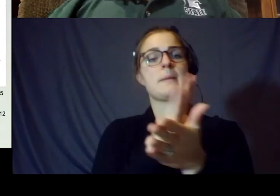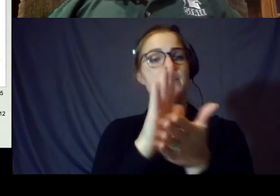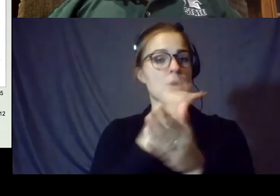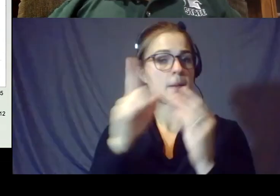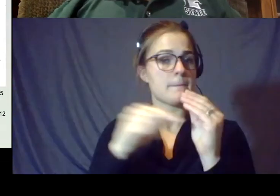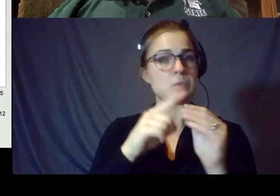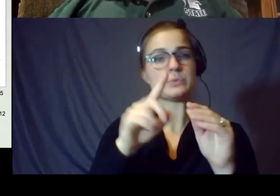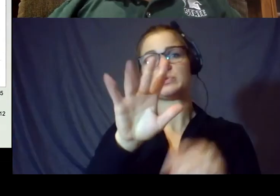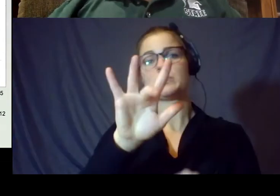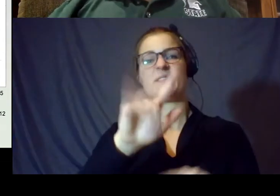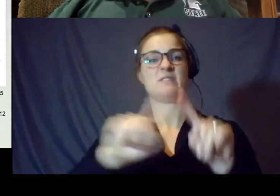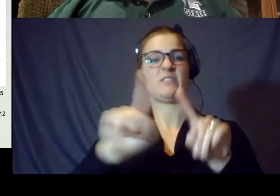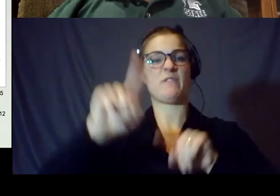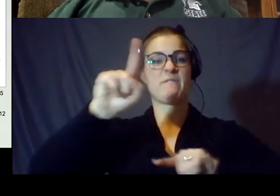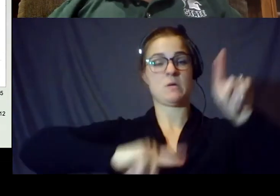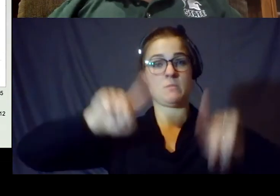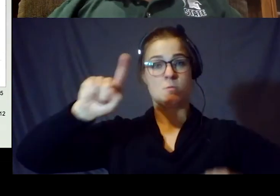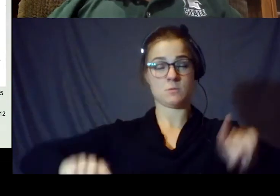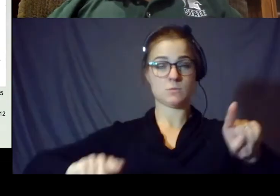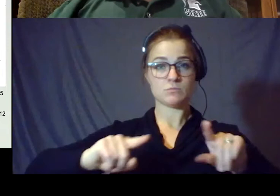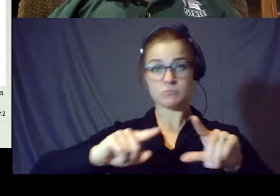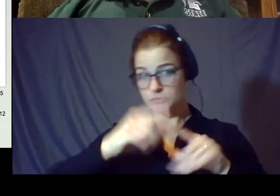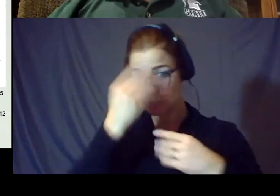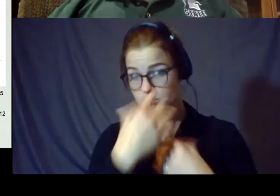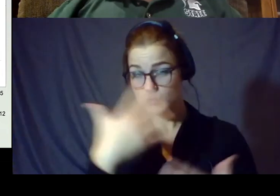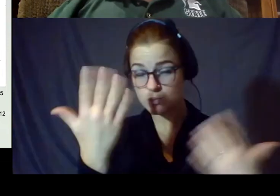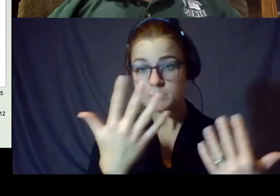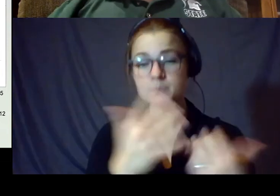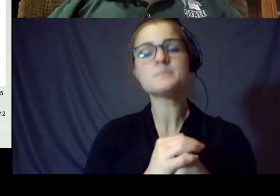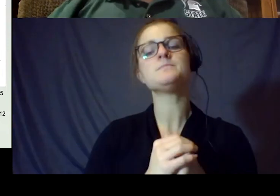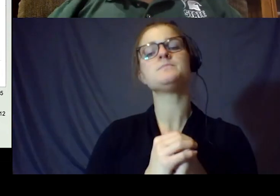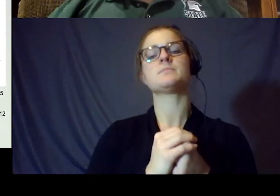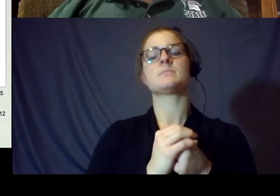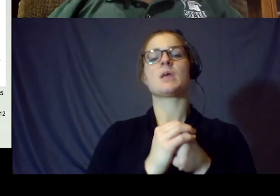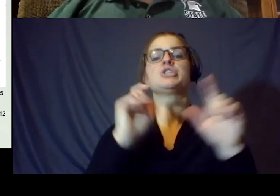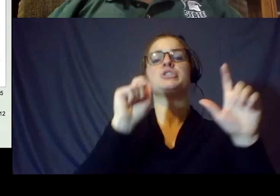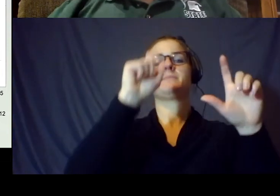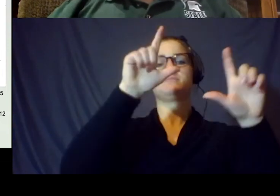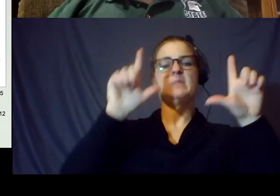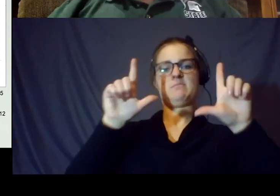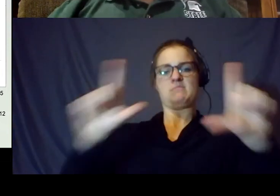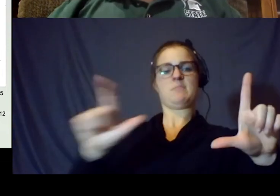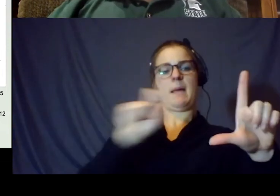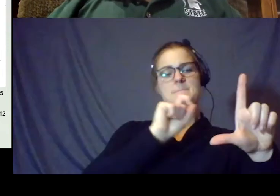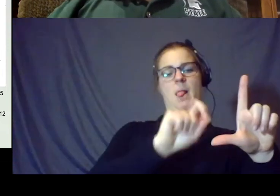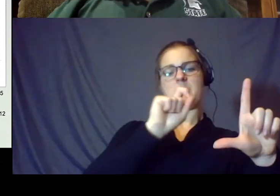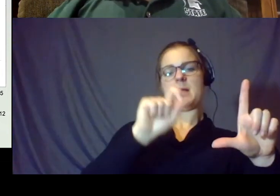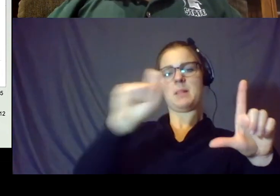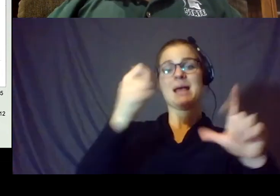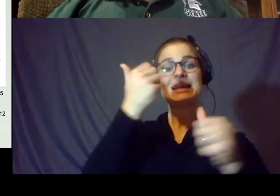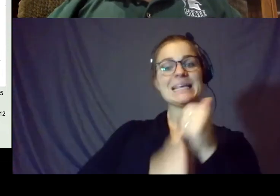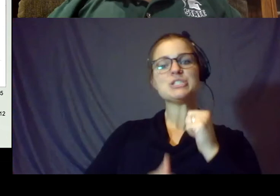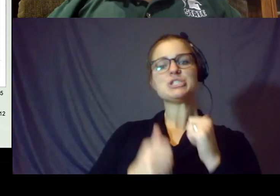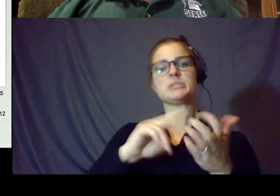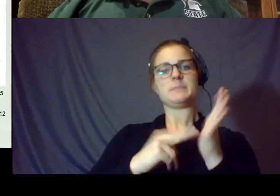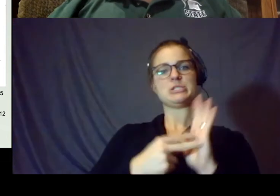And here is her data. She found that she plotted each one of these is a pair of stars, okay?